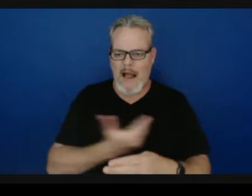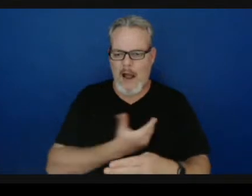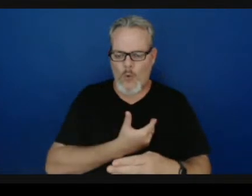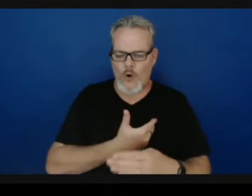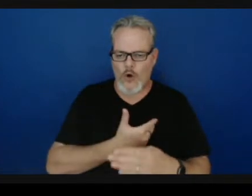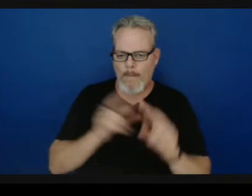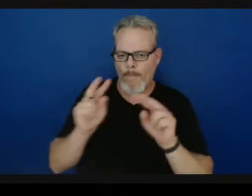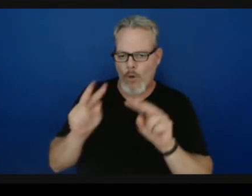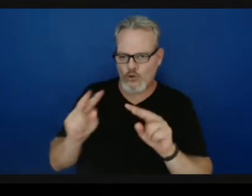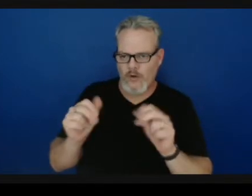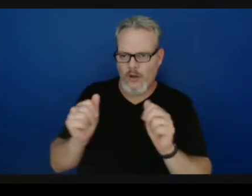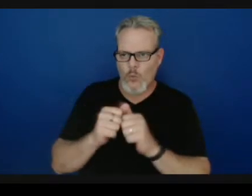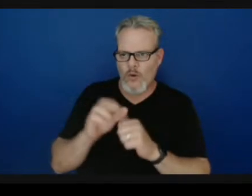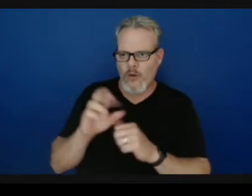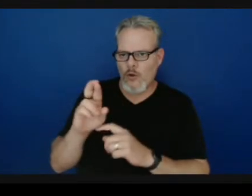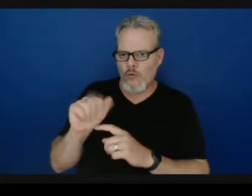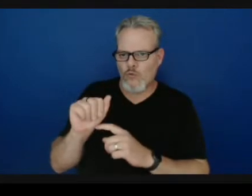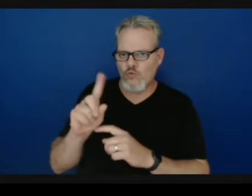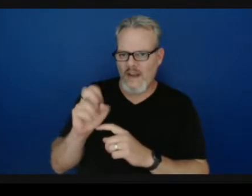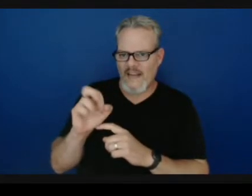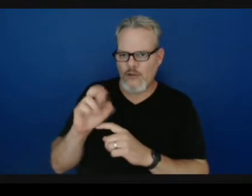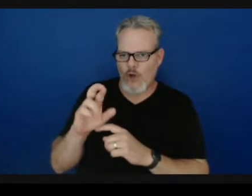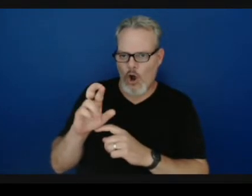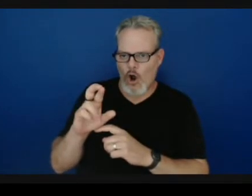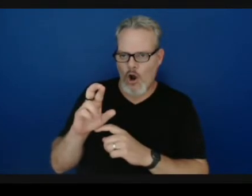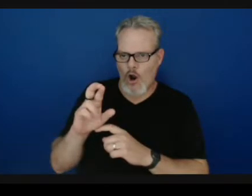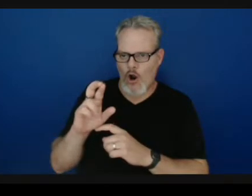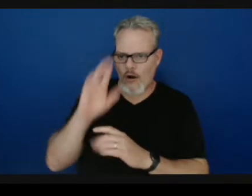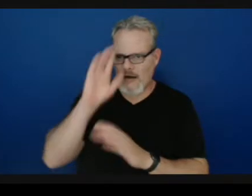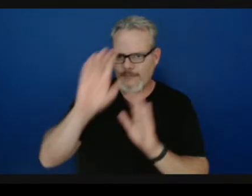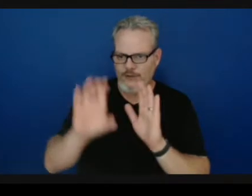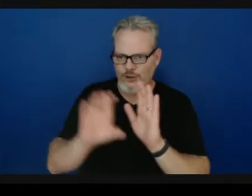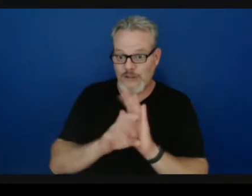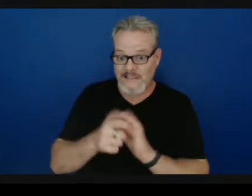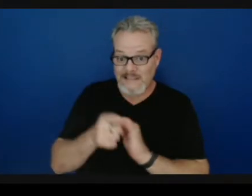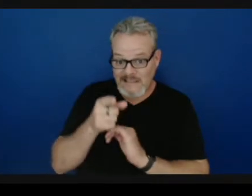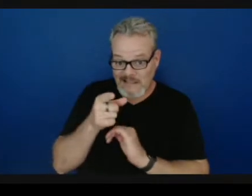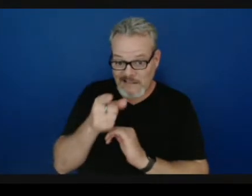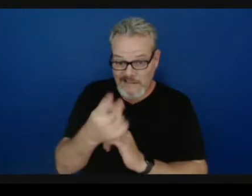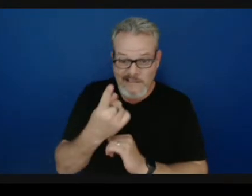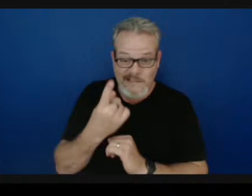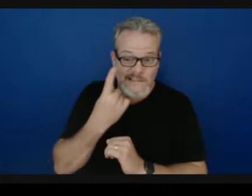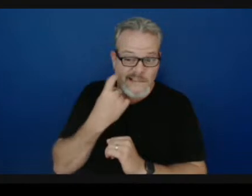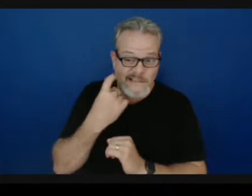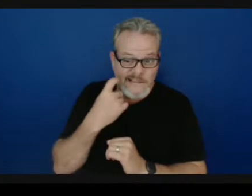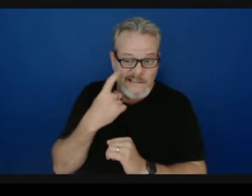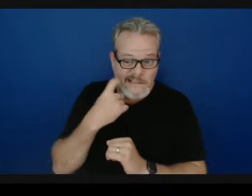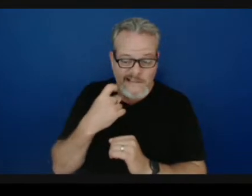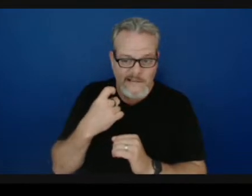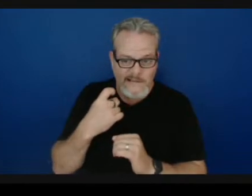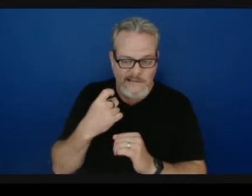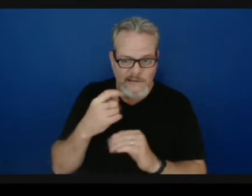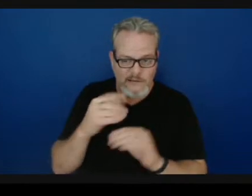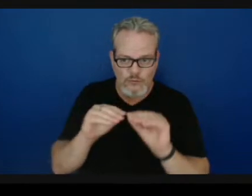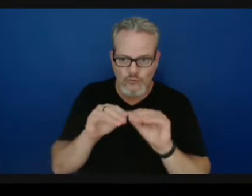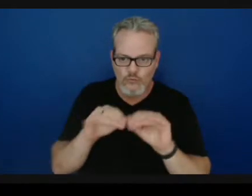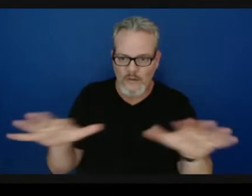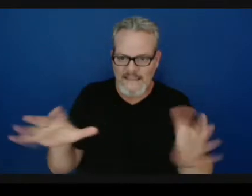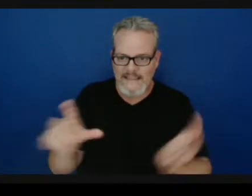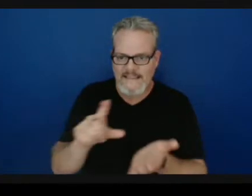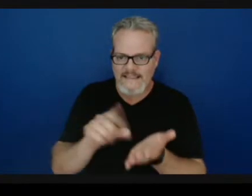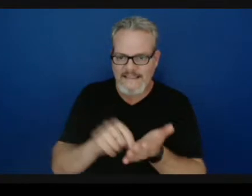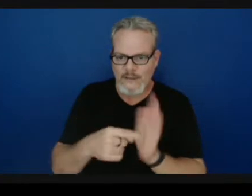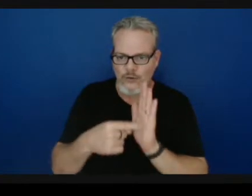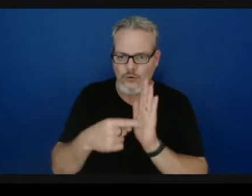radar images, INSAR images here. And this is the most recent one released, showing inflation in this area just southwest